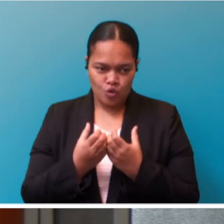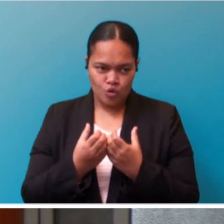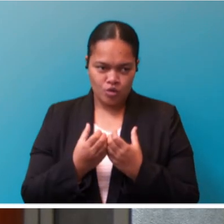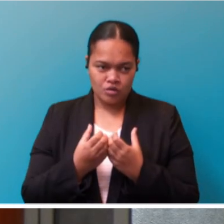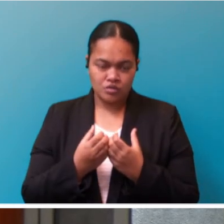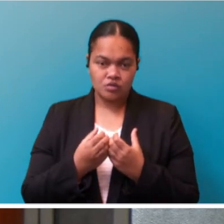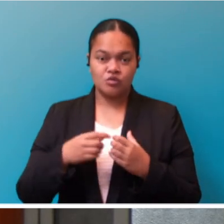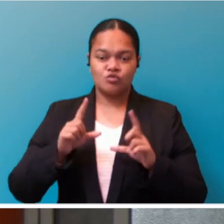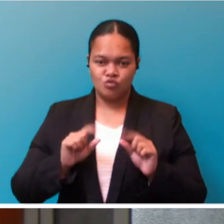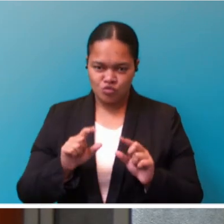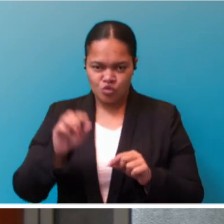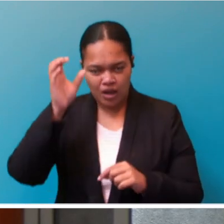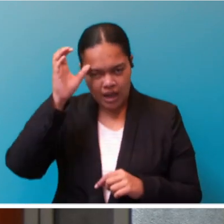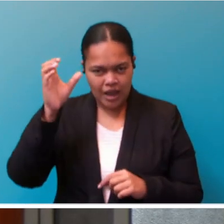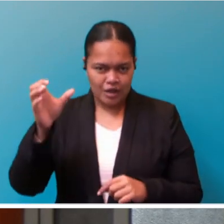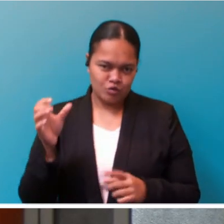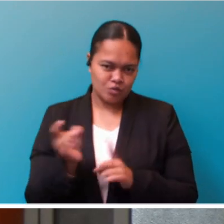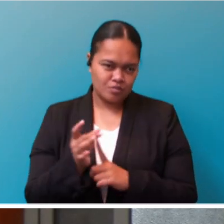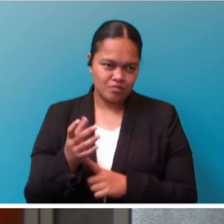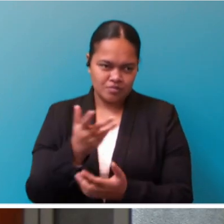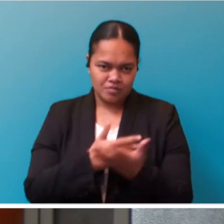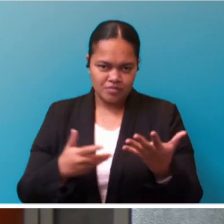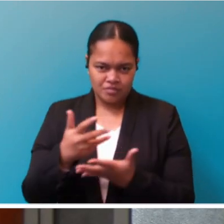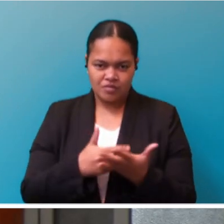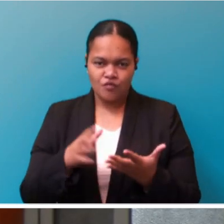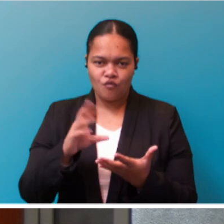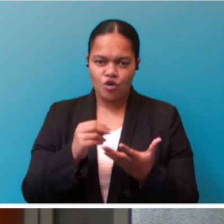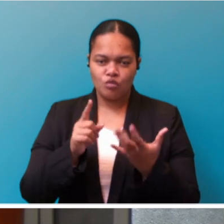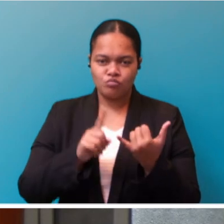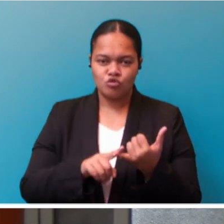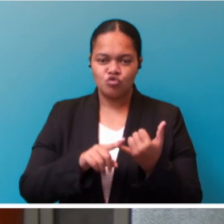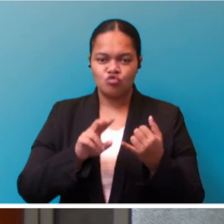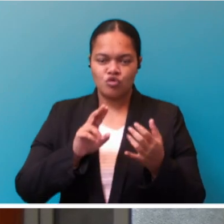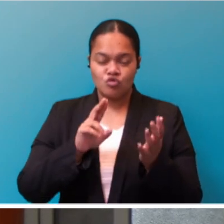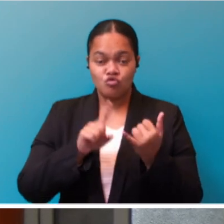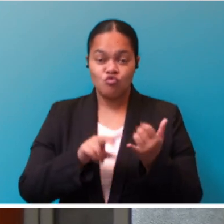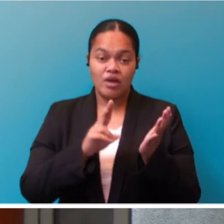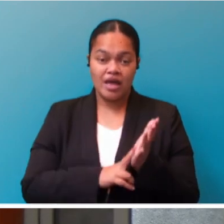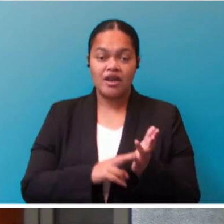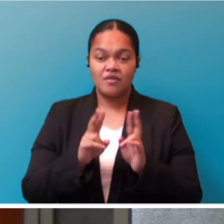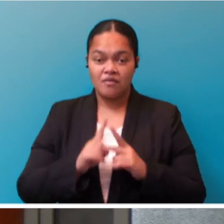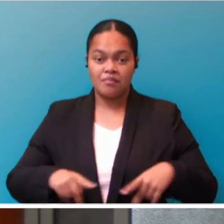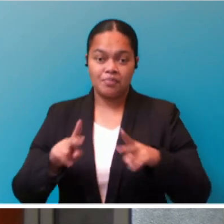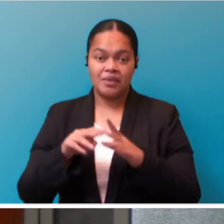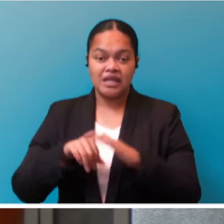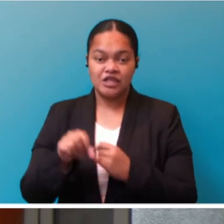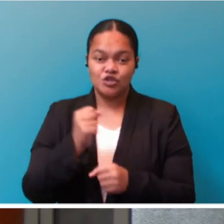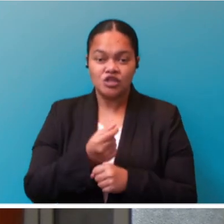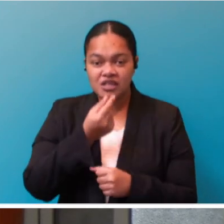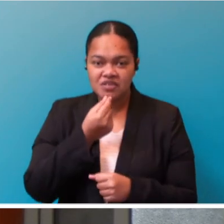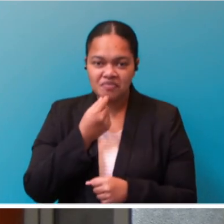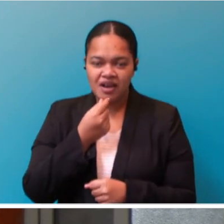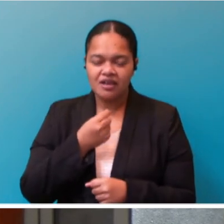to conduct a country constructive dialogue away from the UN venue in Geneva. In fact, Mr. Speaker,